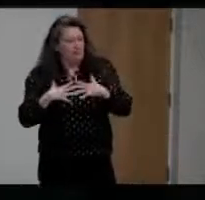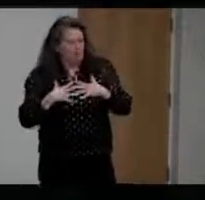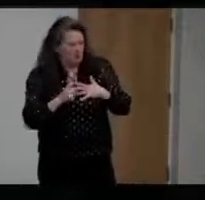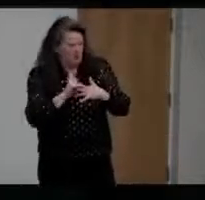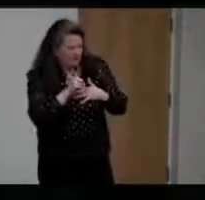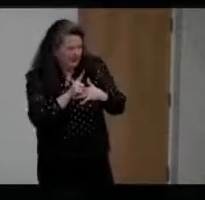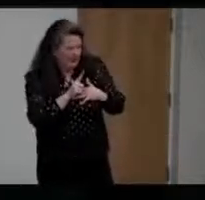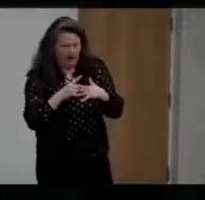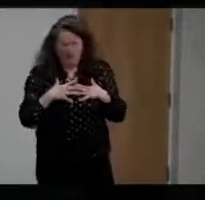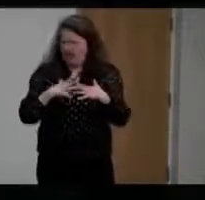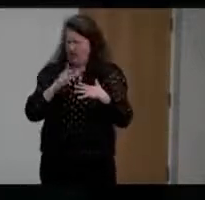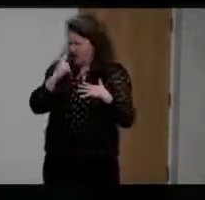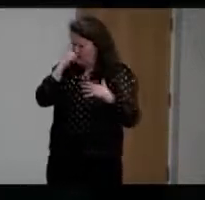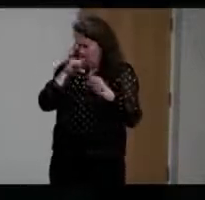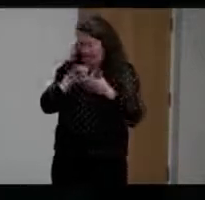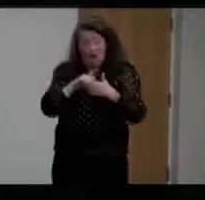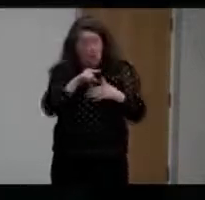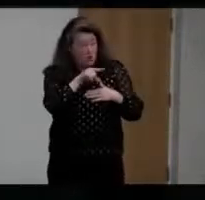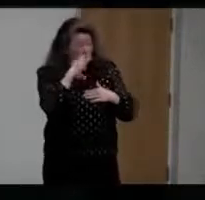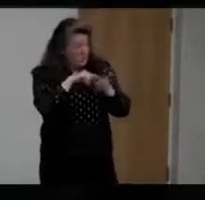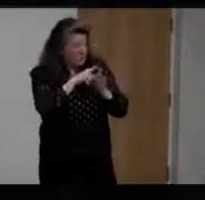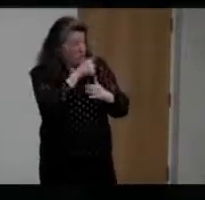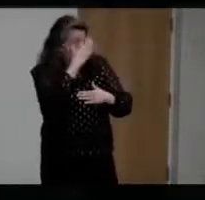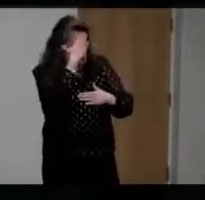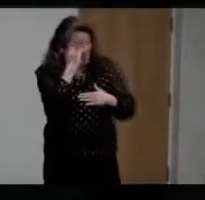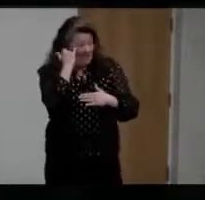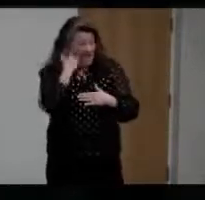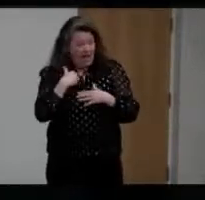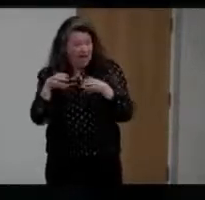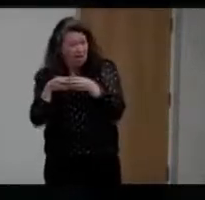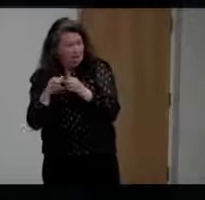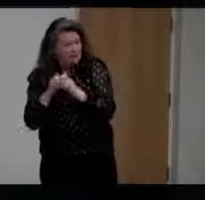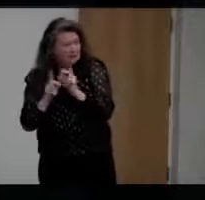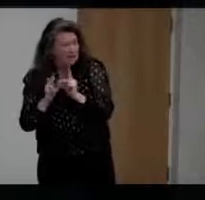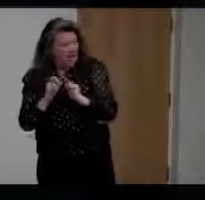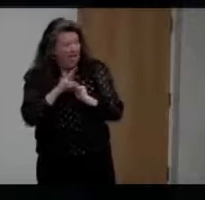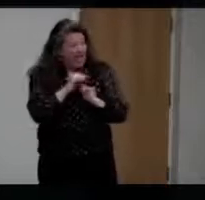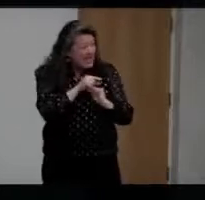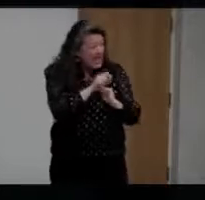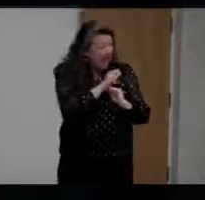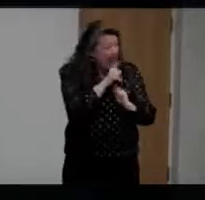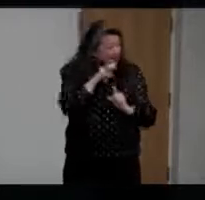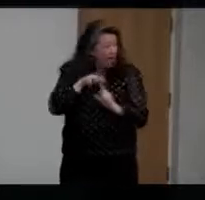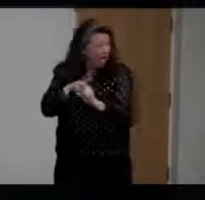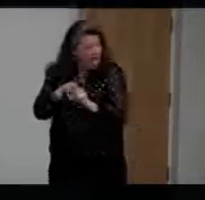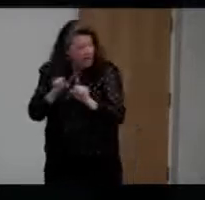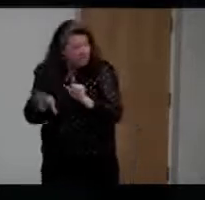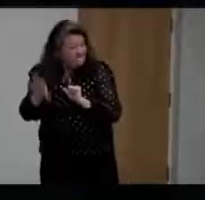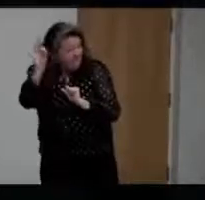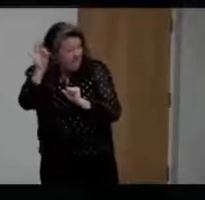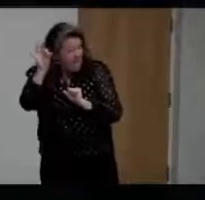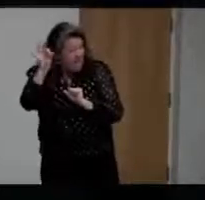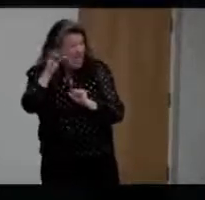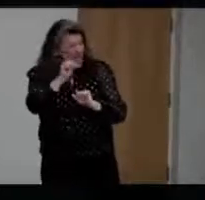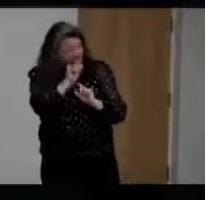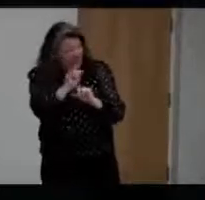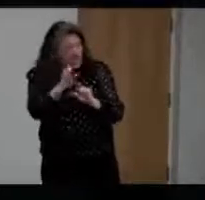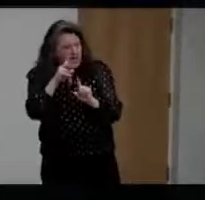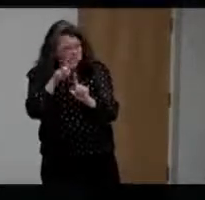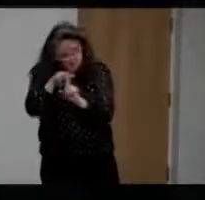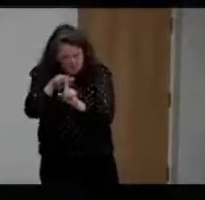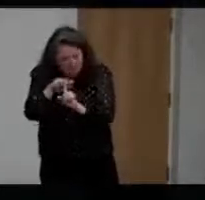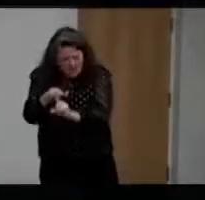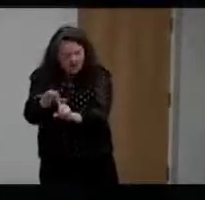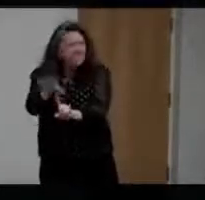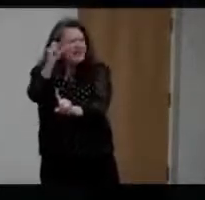kind of strange that if I'm gathering privately with my friends, whether it's in defiance of a public health order or not, that AI or location services